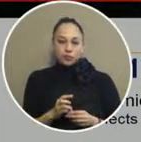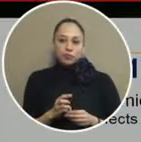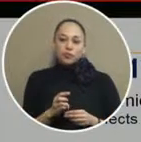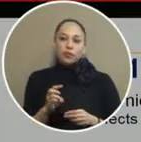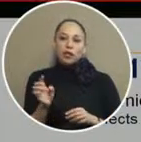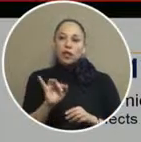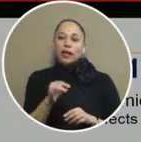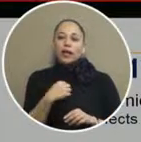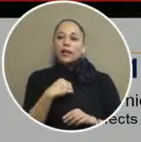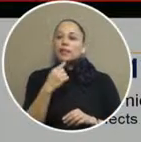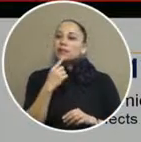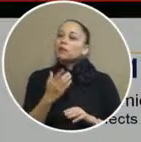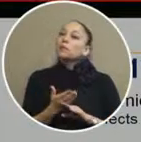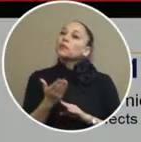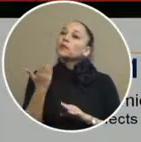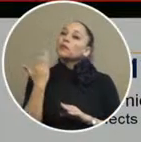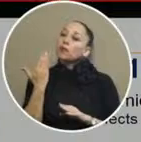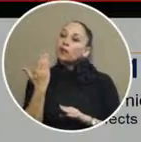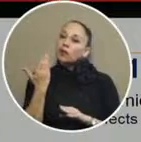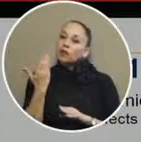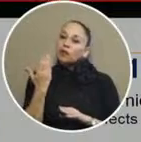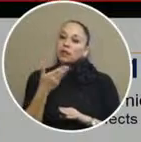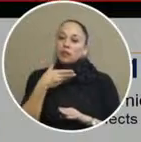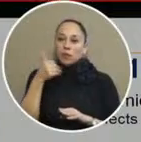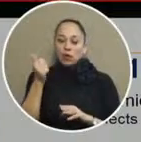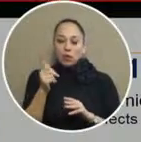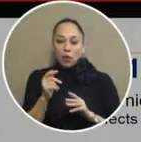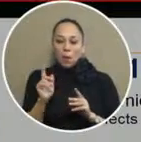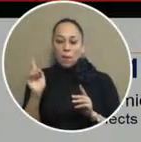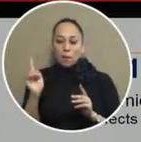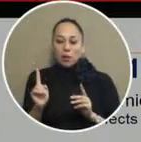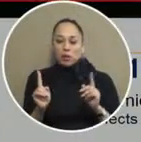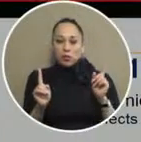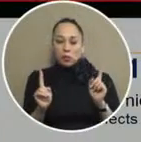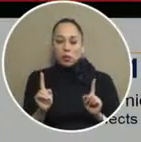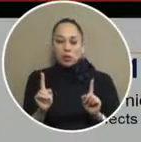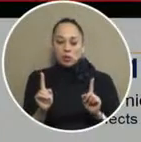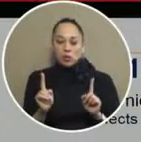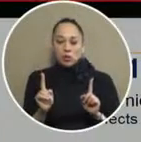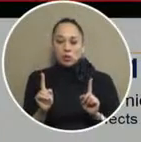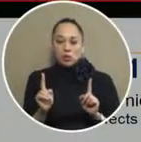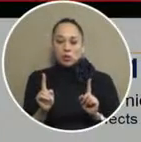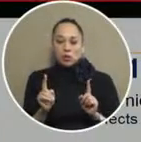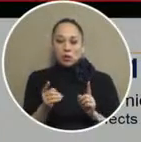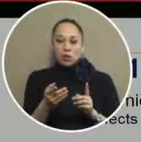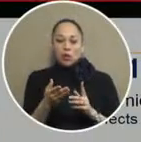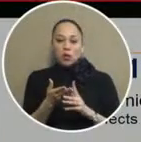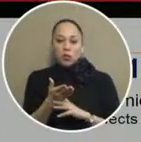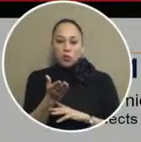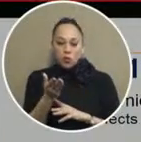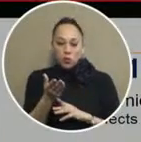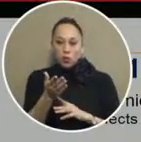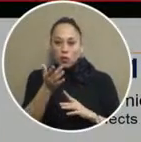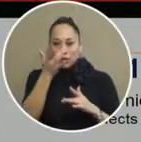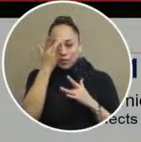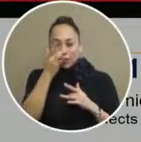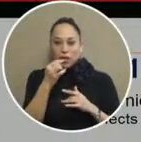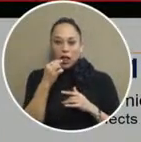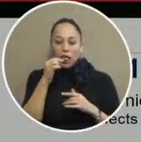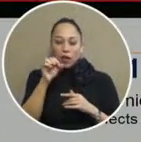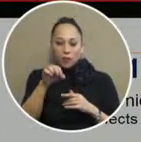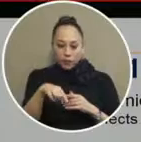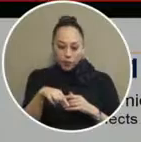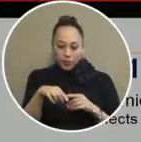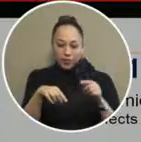As we mentioned before, it spreads from person to person most effectively through the infected droplets, and those